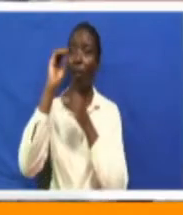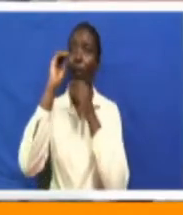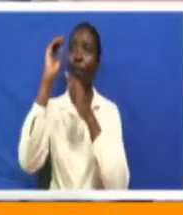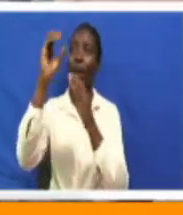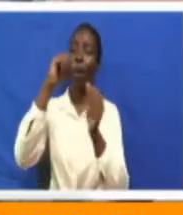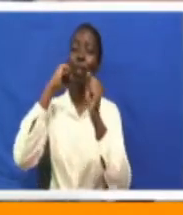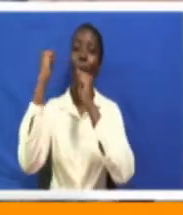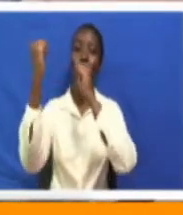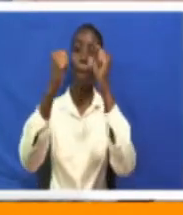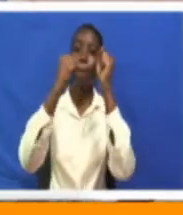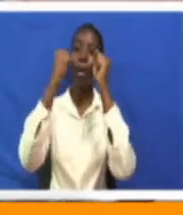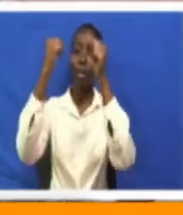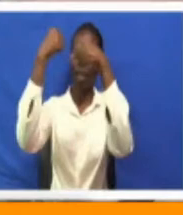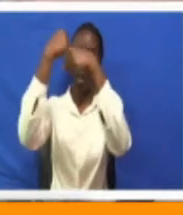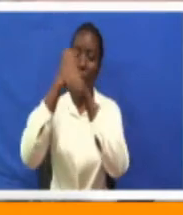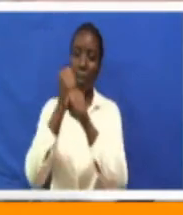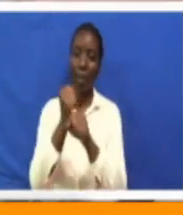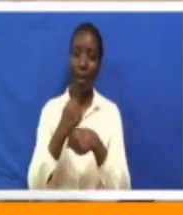foreign